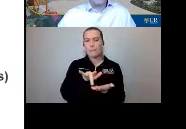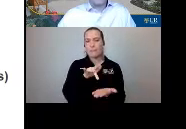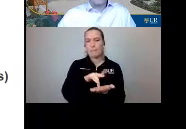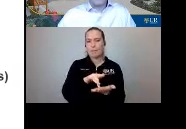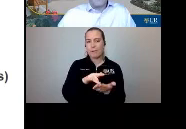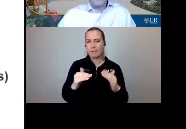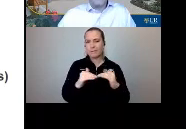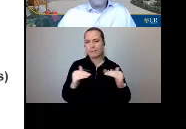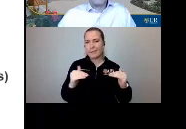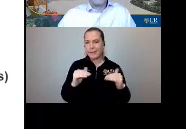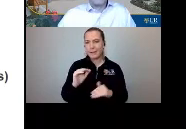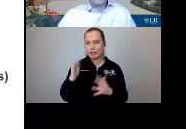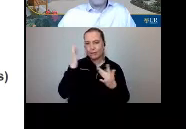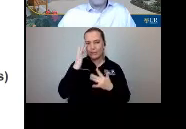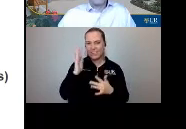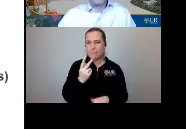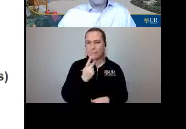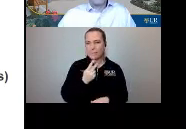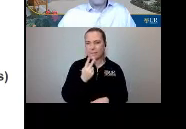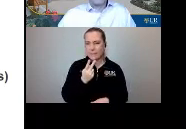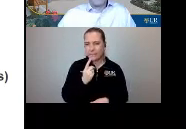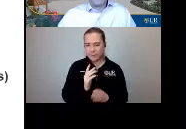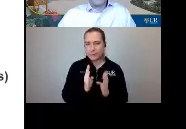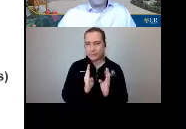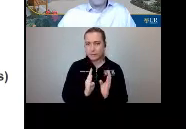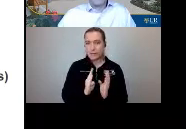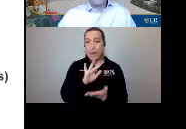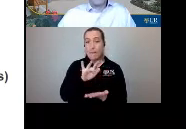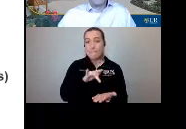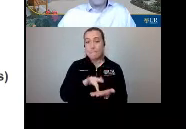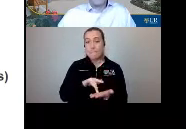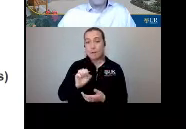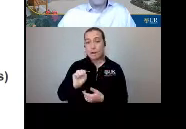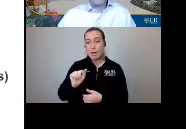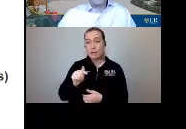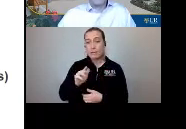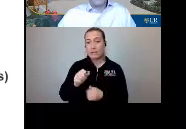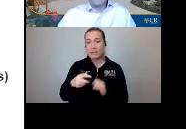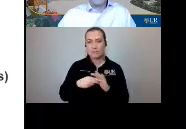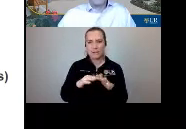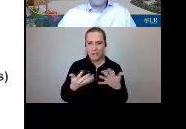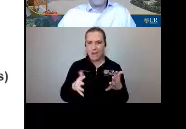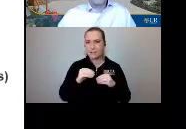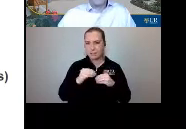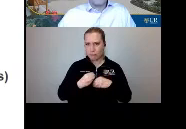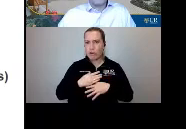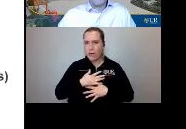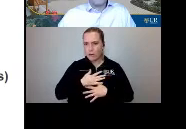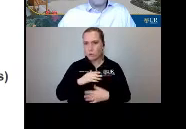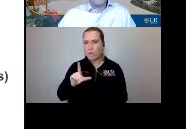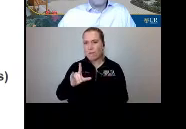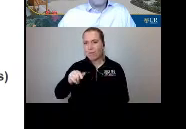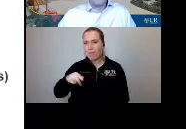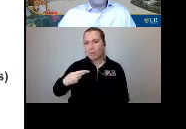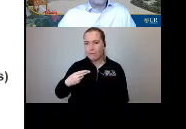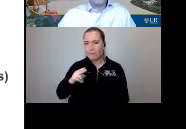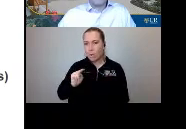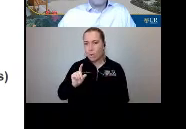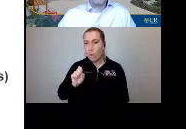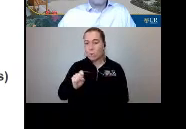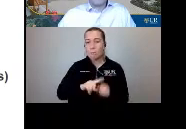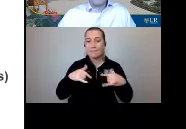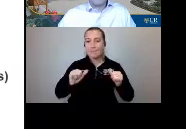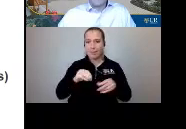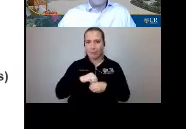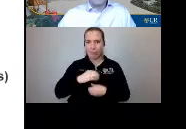in the pink box here. Those have spread to the lymph nodes within the chest, but not outside of the chest. In the green